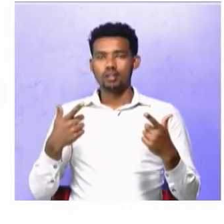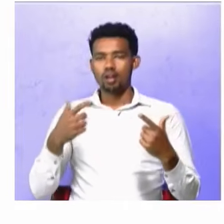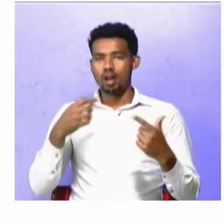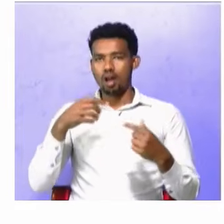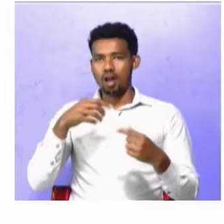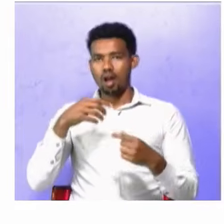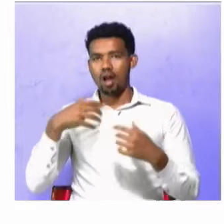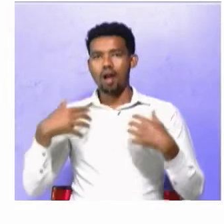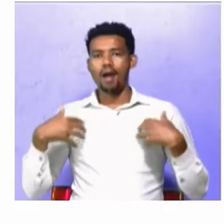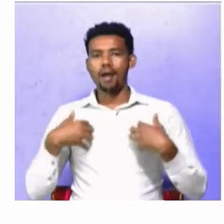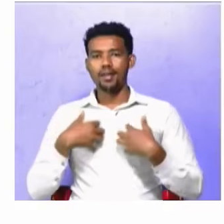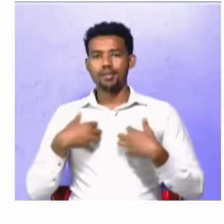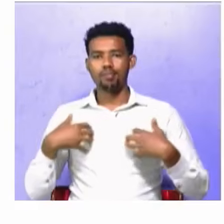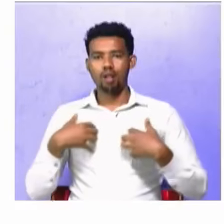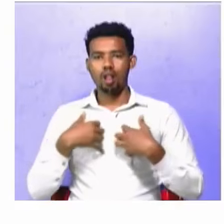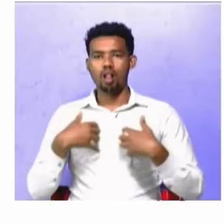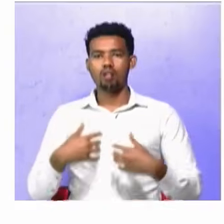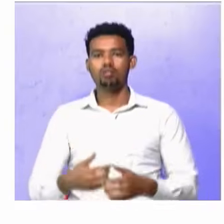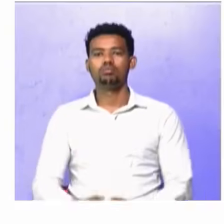animal.